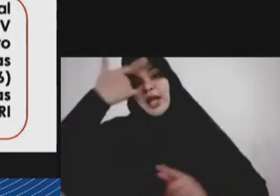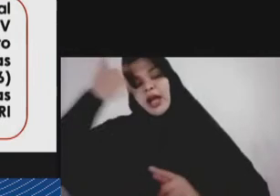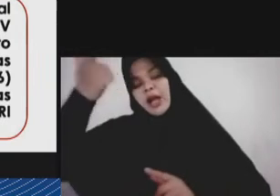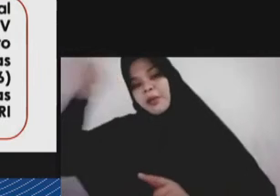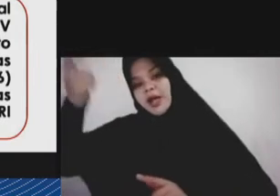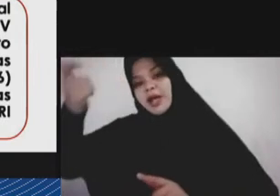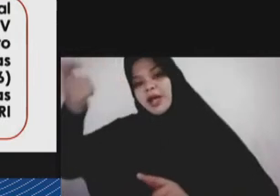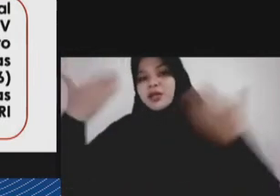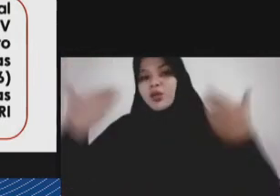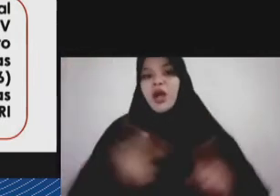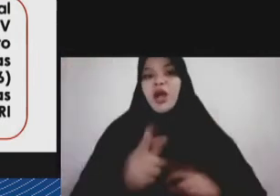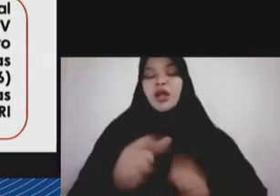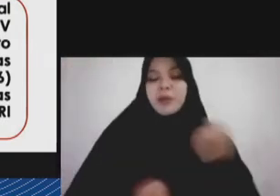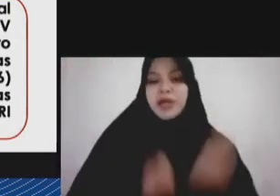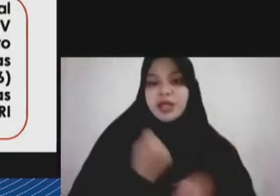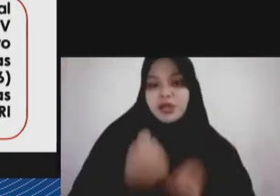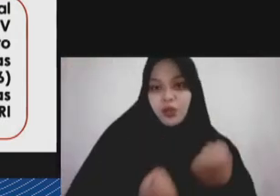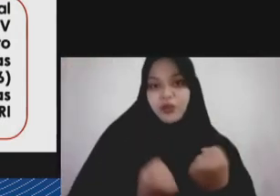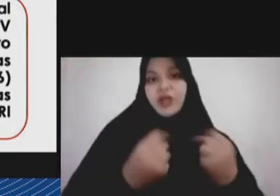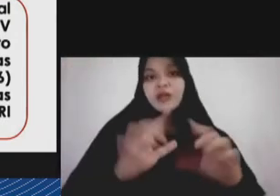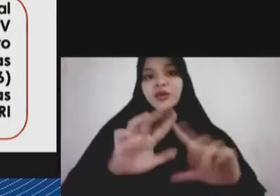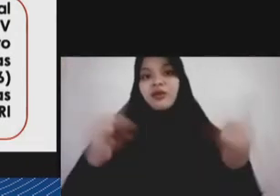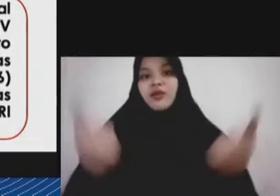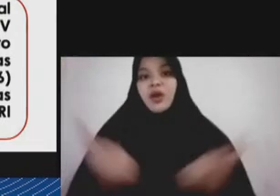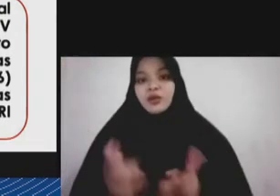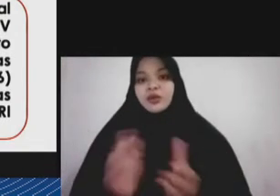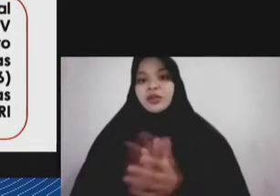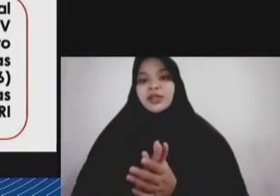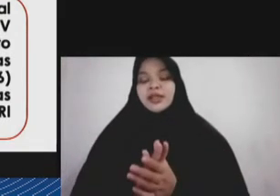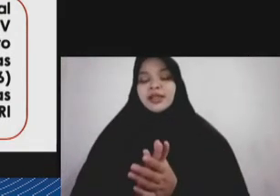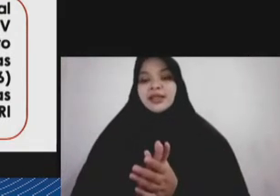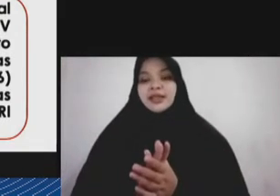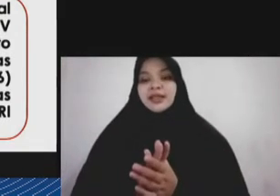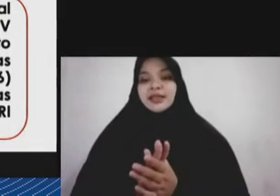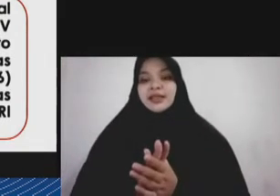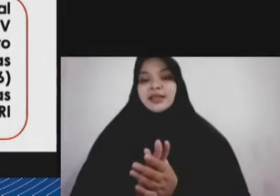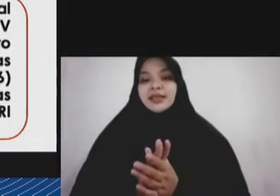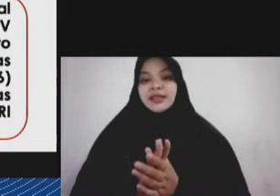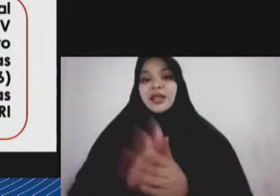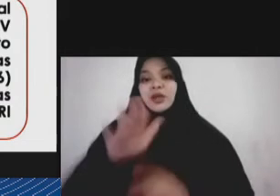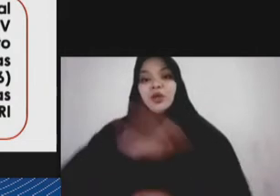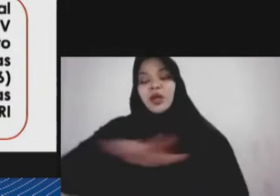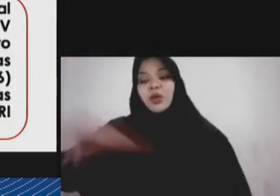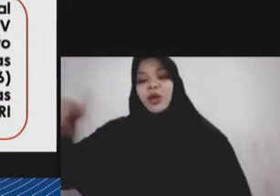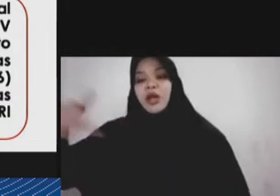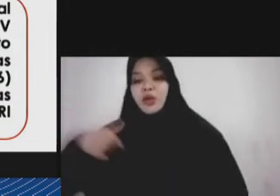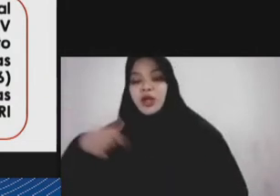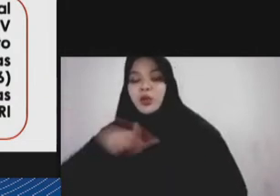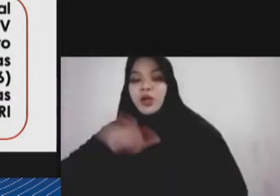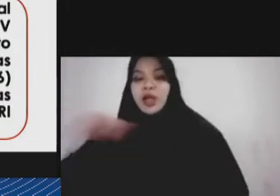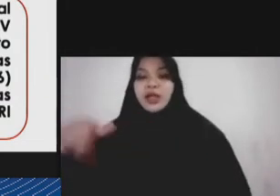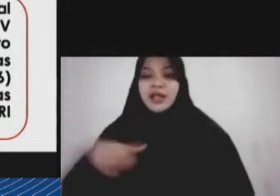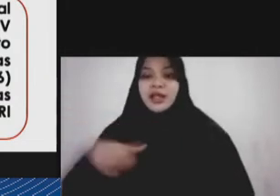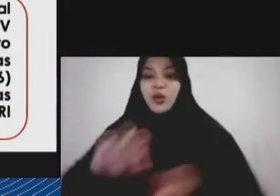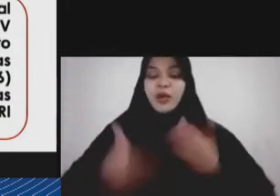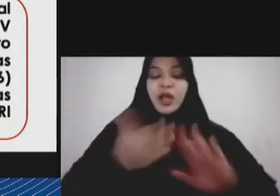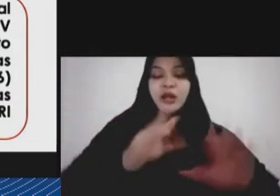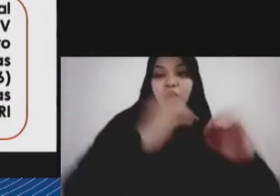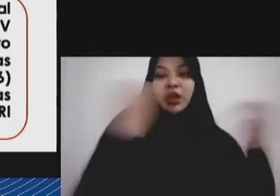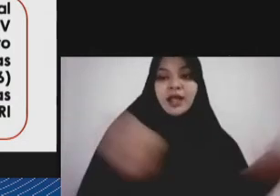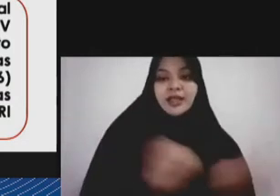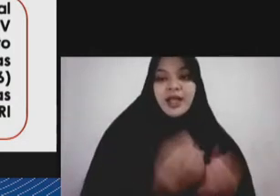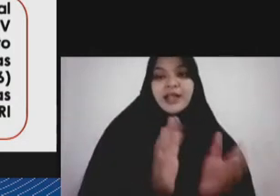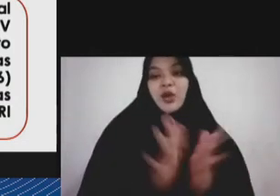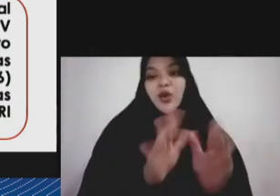activists, service institution forums, students, community leaders, religious leaders, community organization,